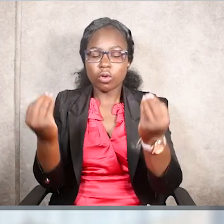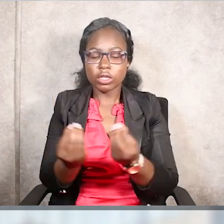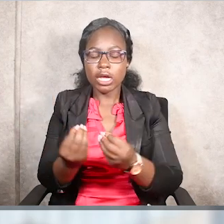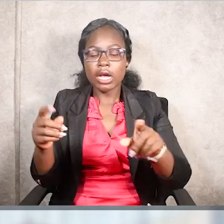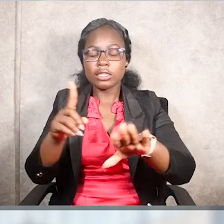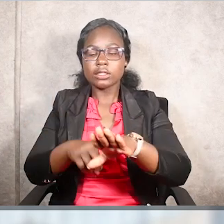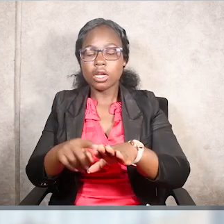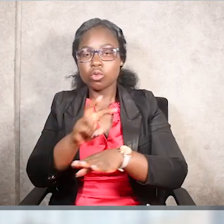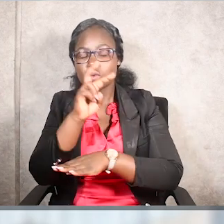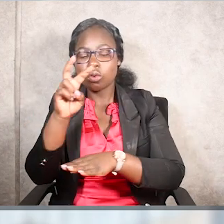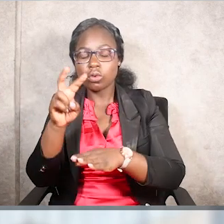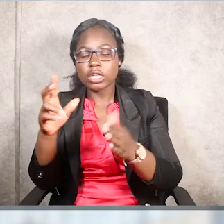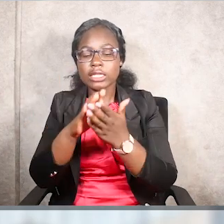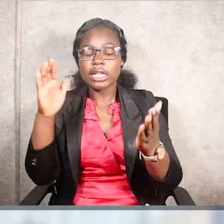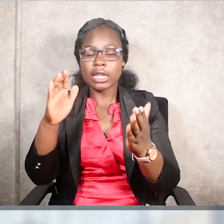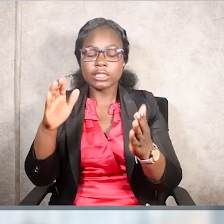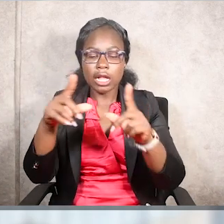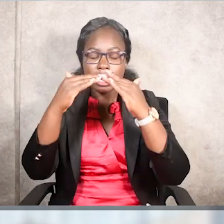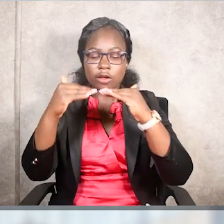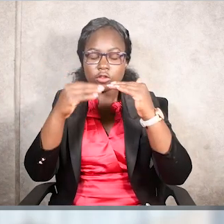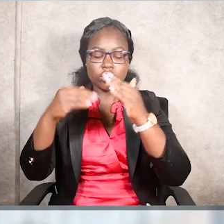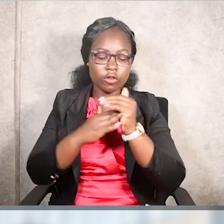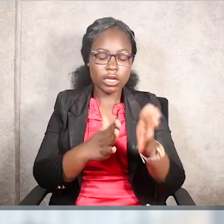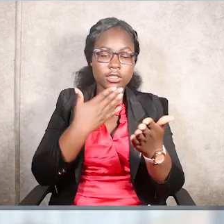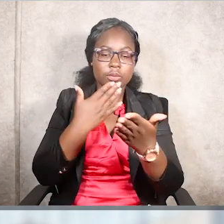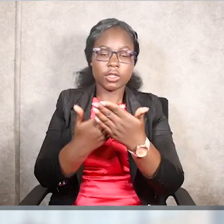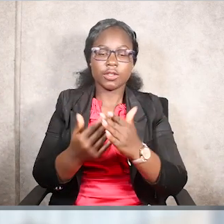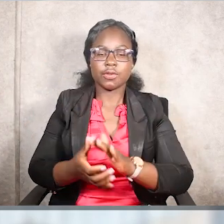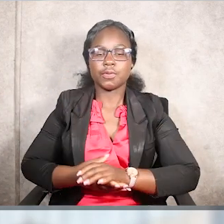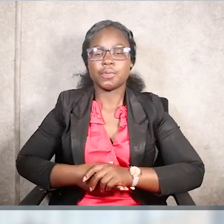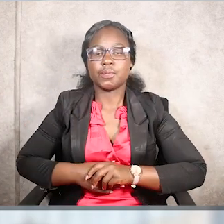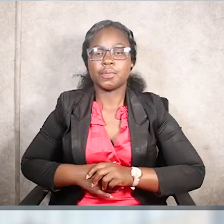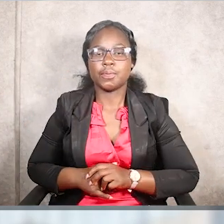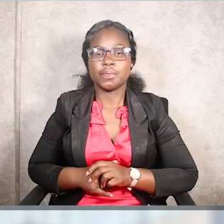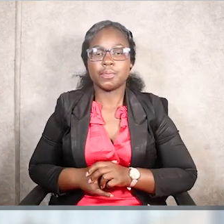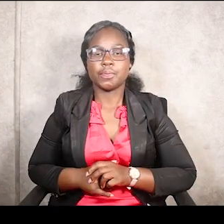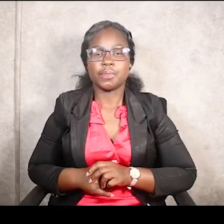organizations as you even look at the broader levels of leadership. Thank you.